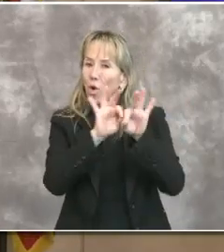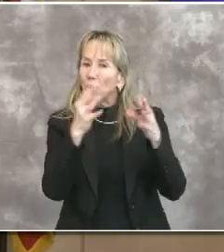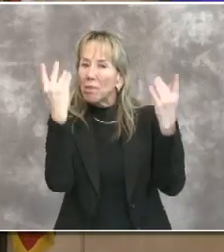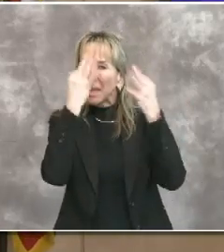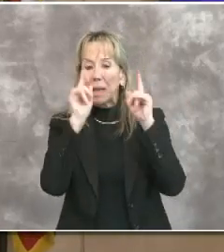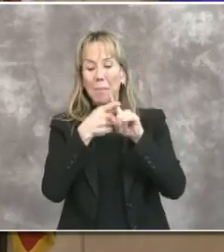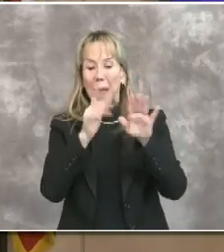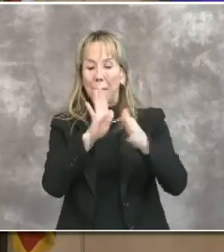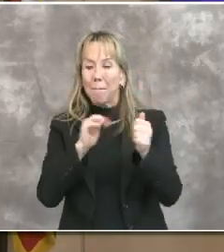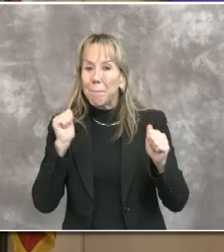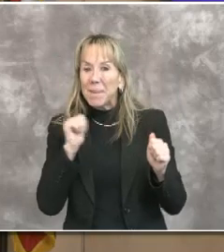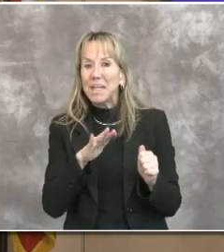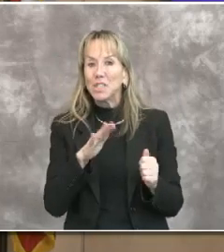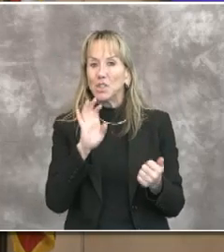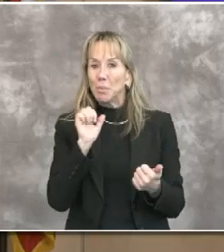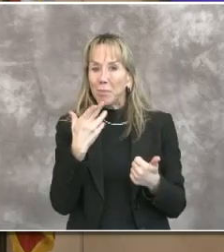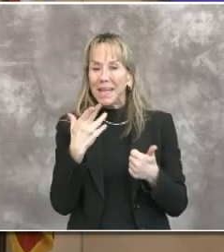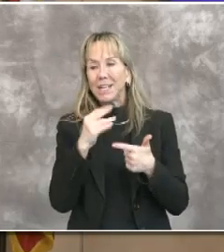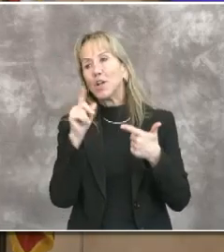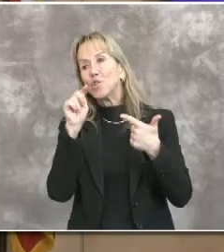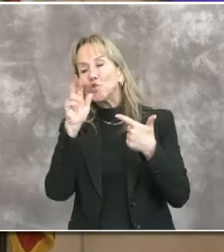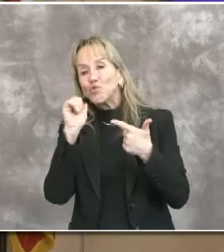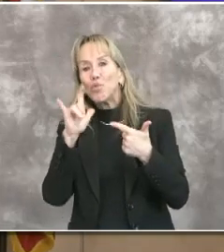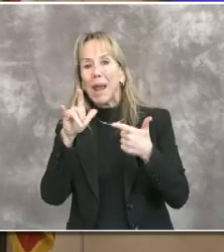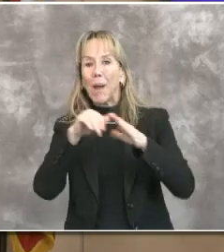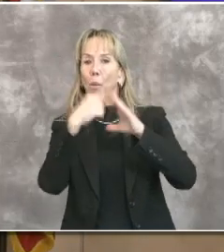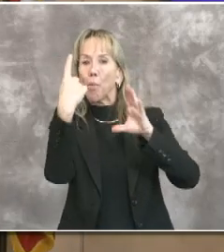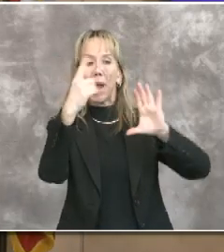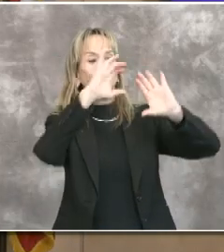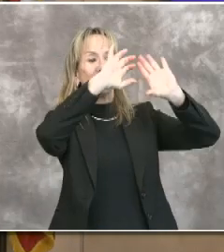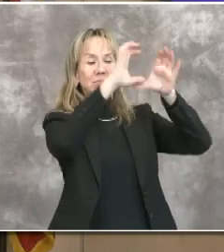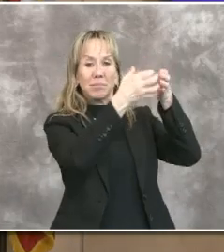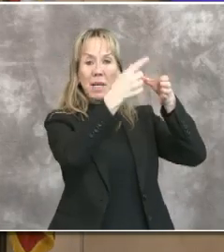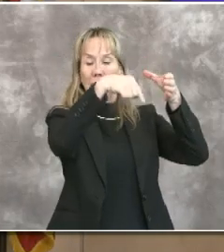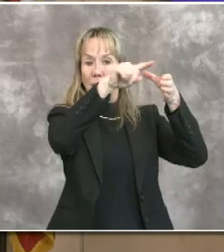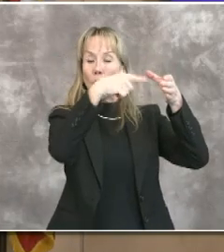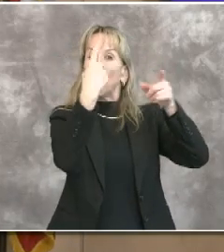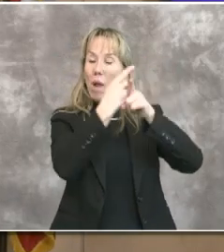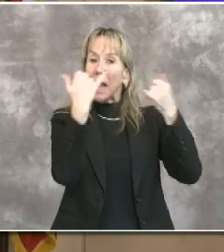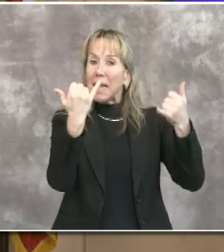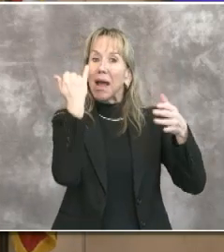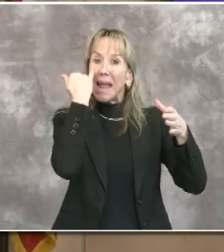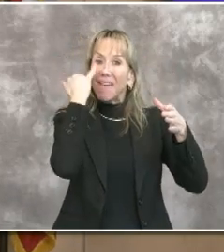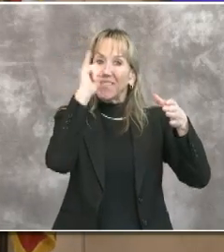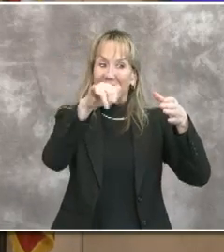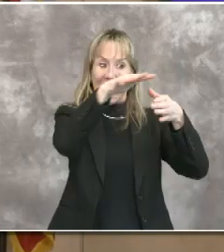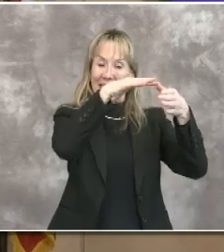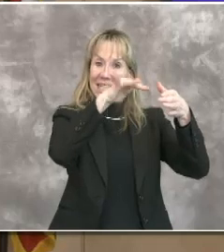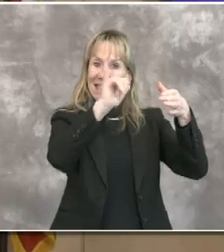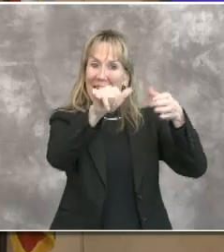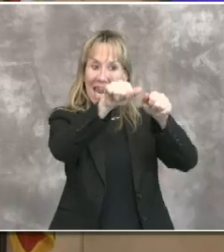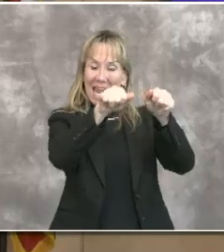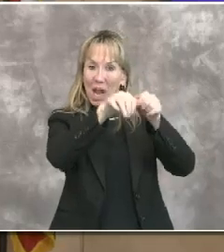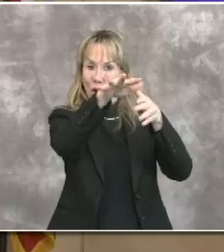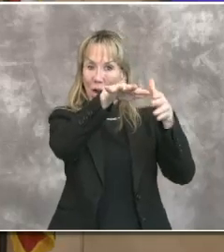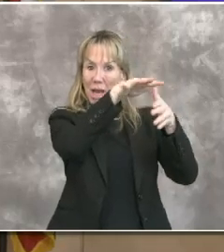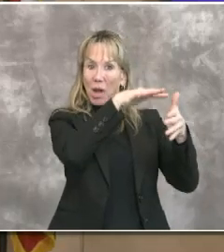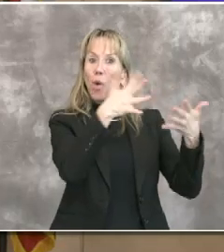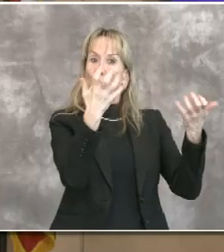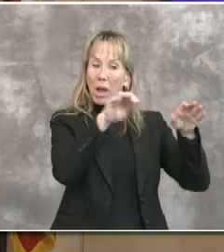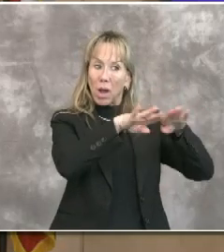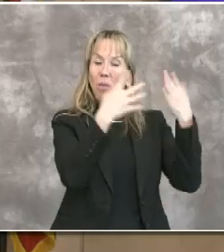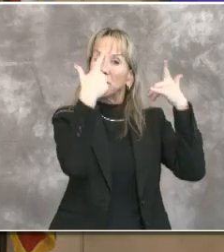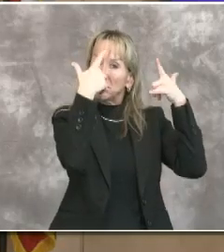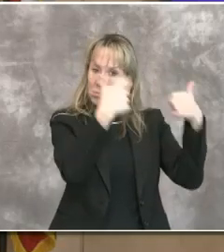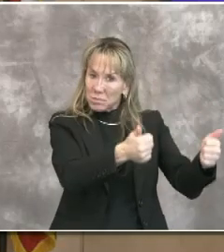and trails in one category. So right now, jurisdictions can have those open if they choose. The county has limitations